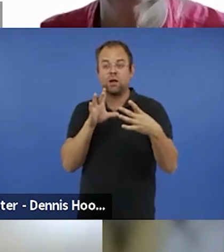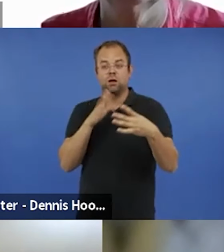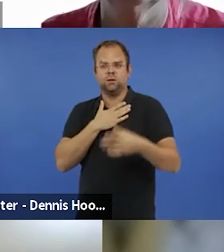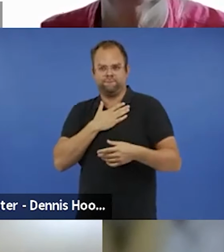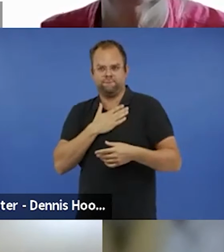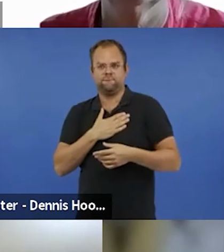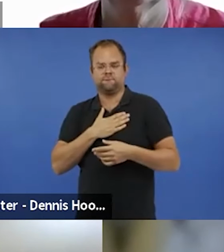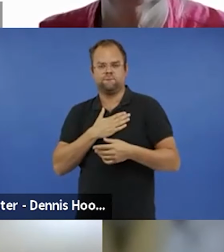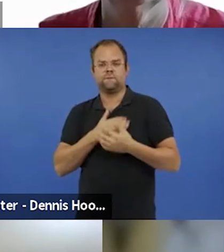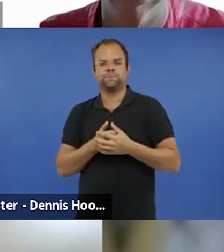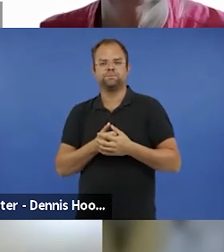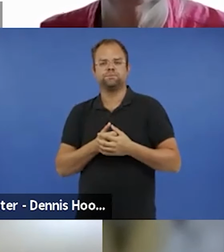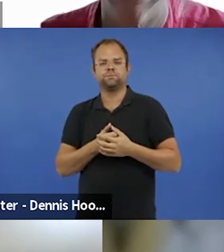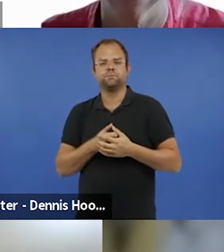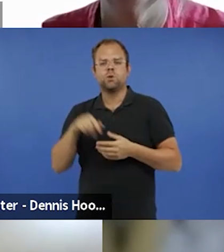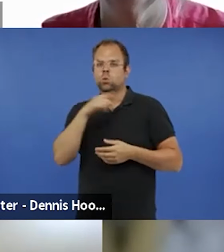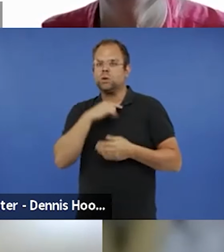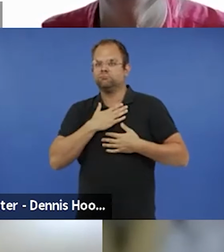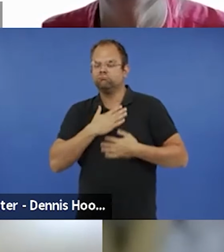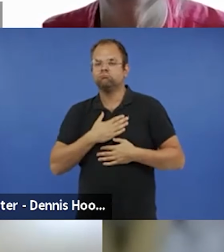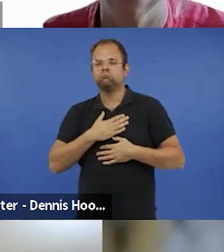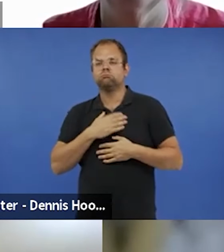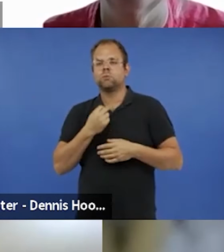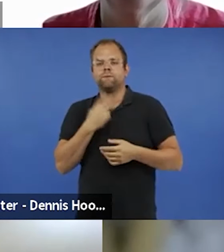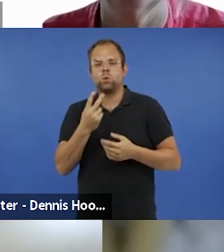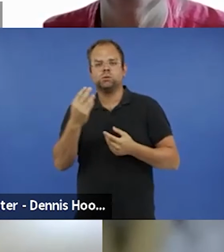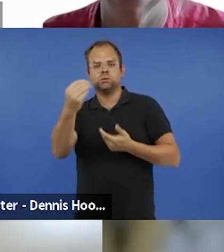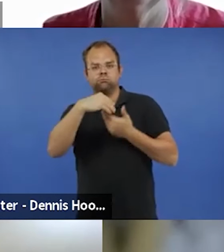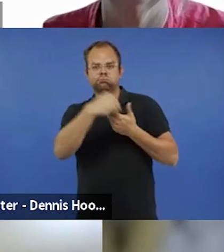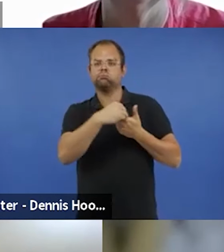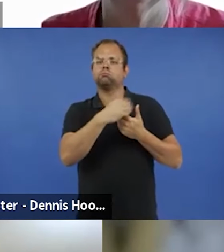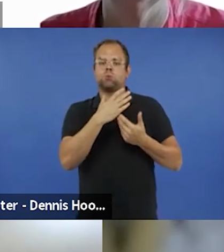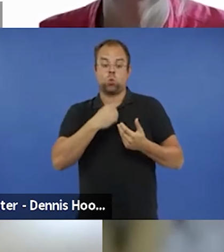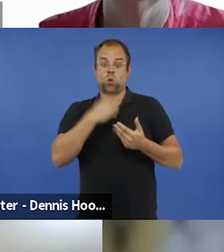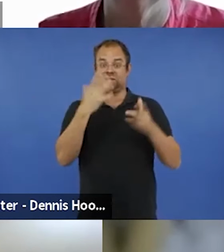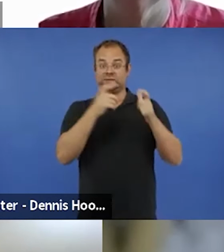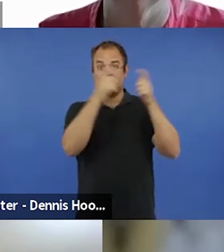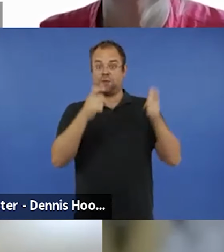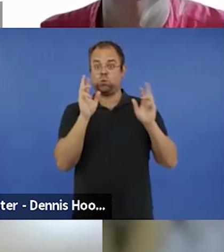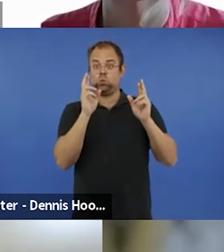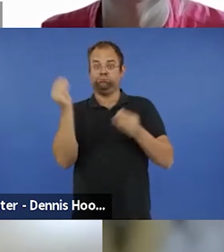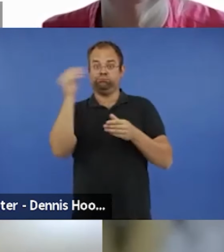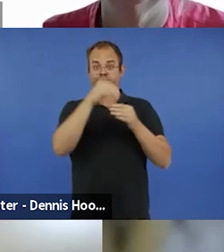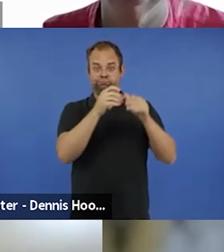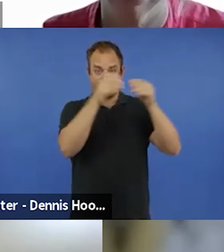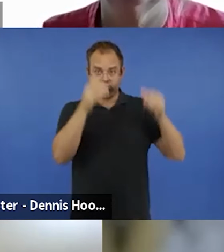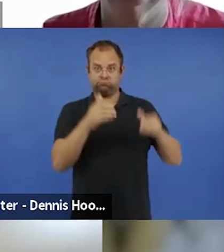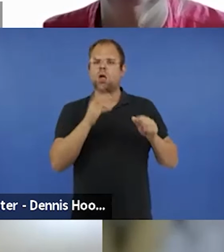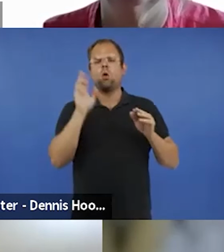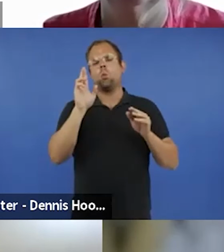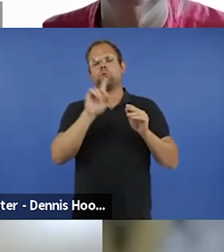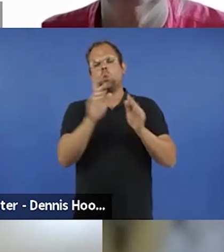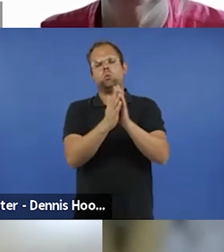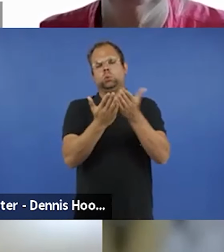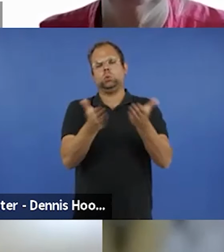it's not going to be a book, but we'll try to keep it concise, but I think it will be valuable. We have many people actually who are